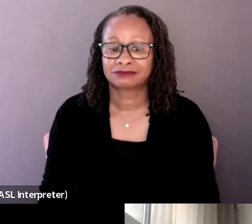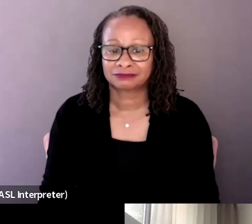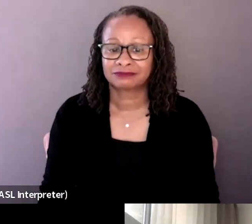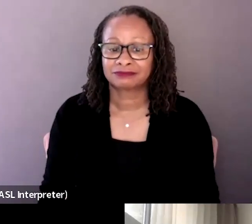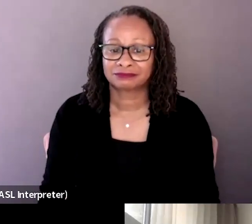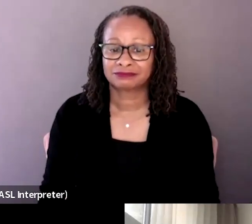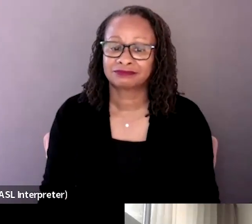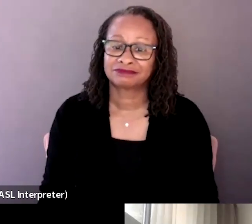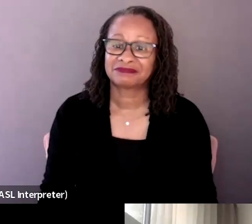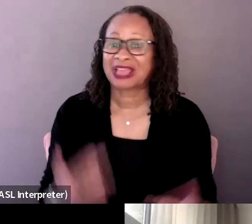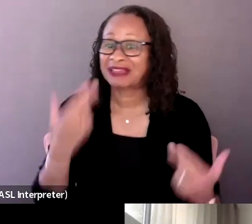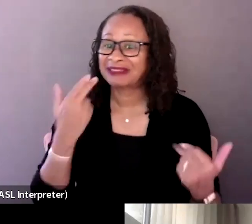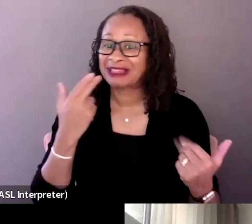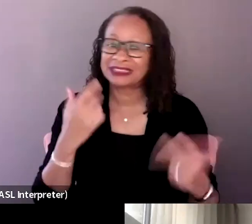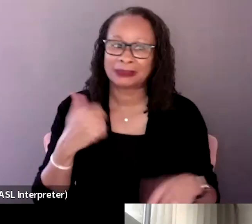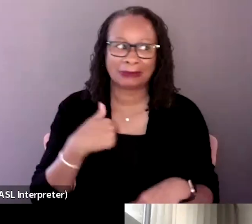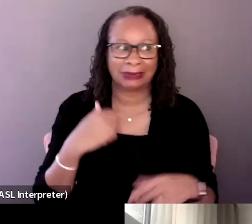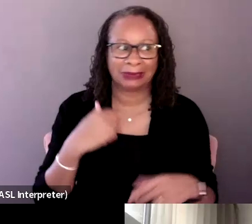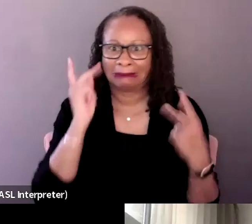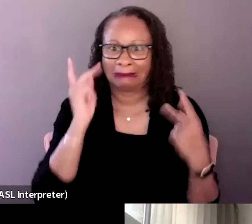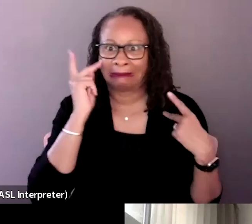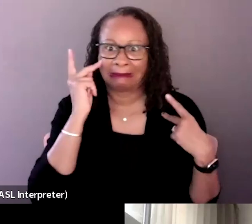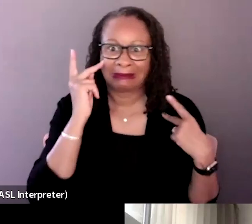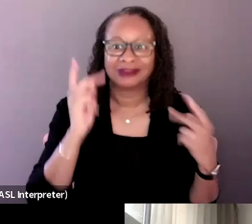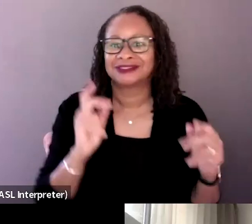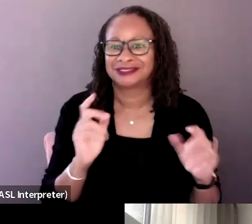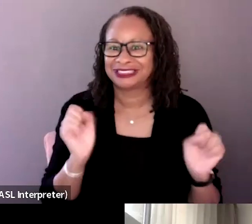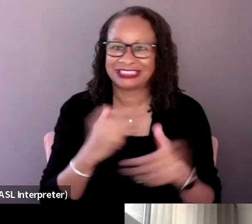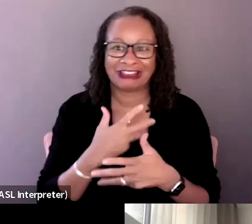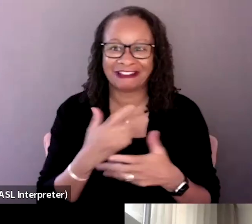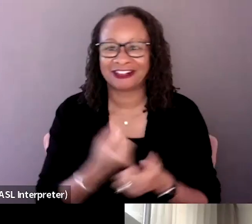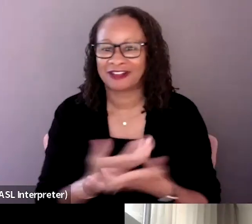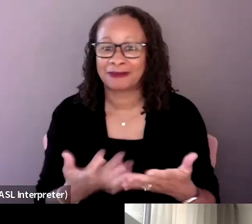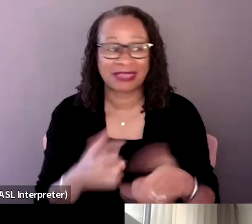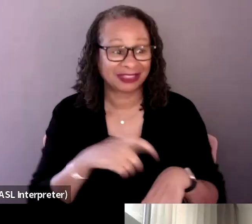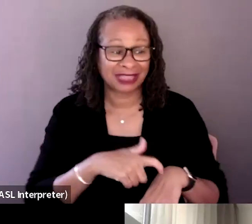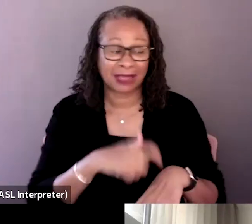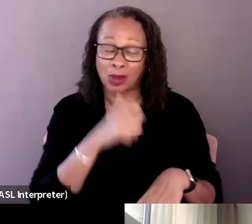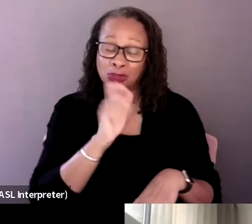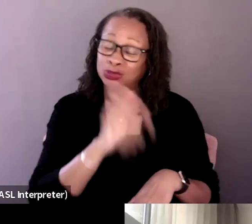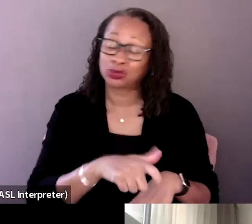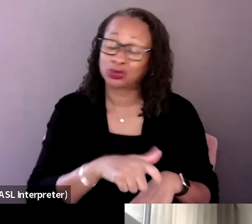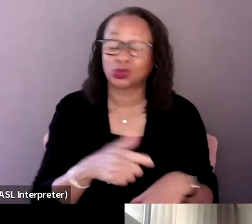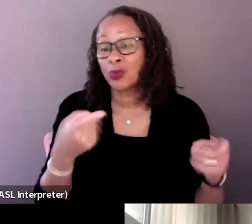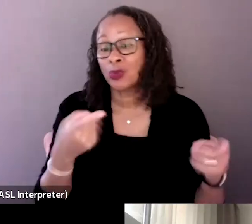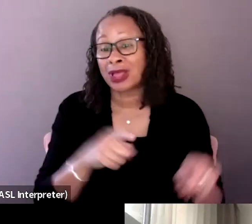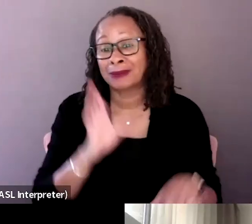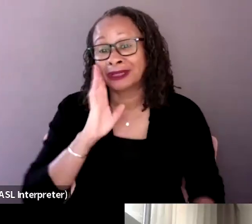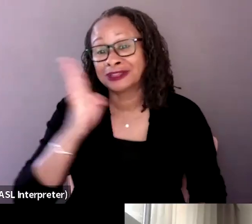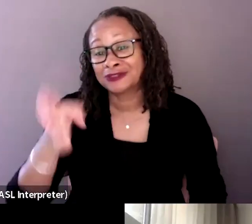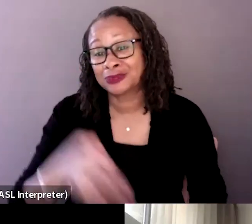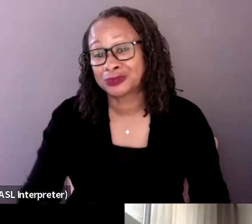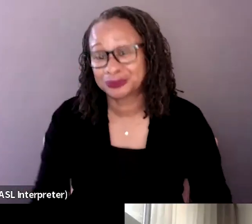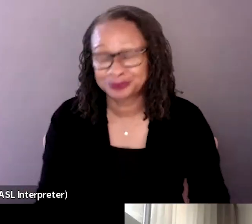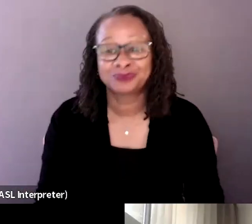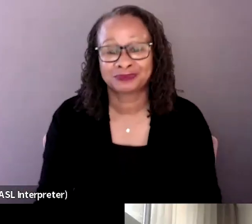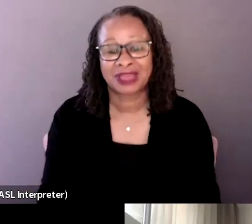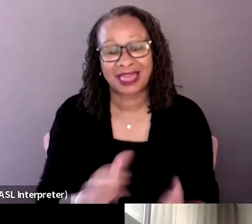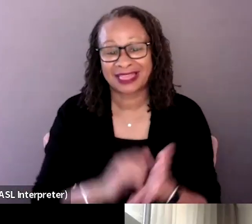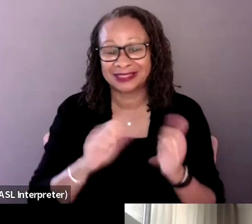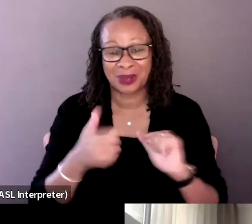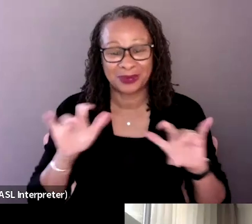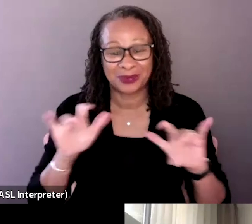me being paranoid, but that time I wasn't really sure what I was going through. So that's how I